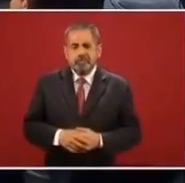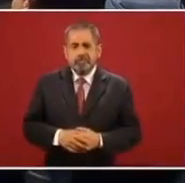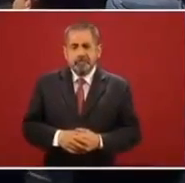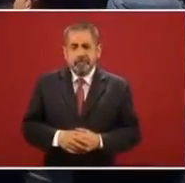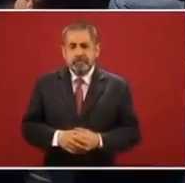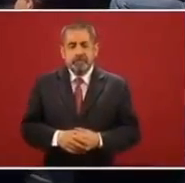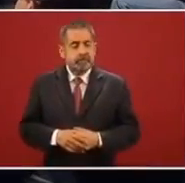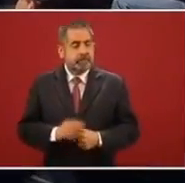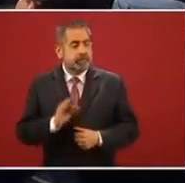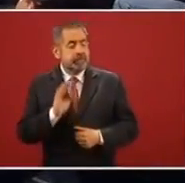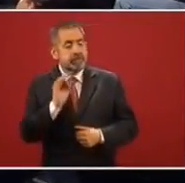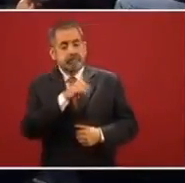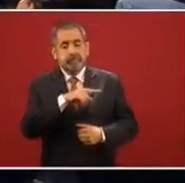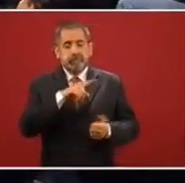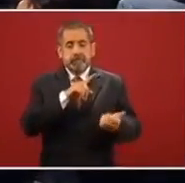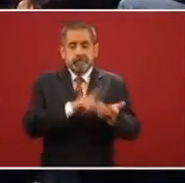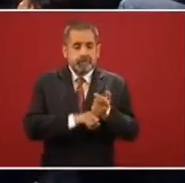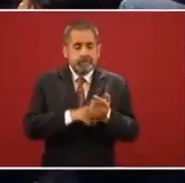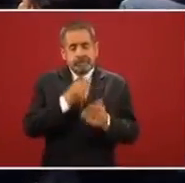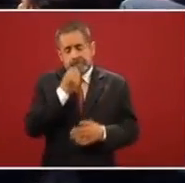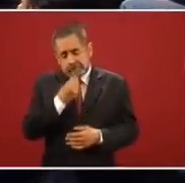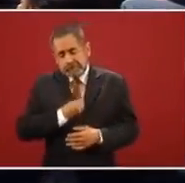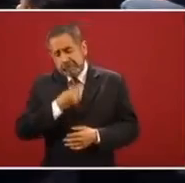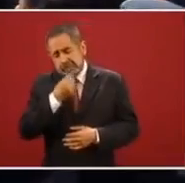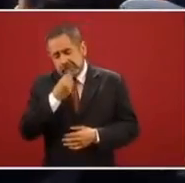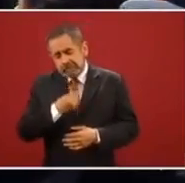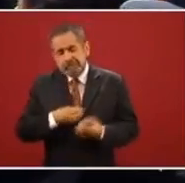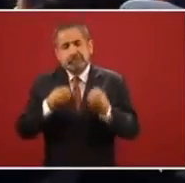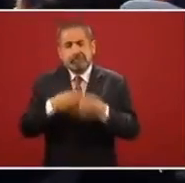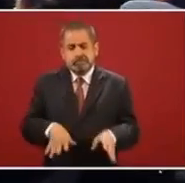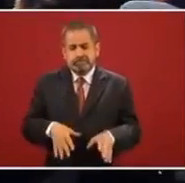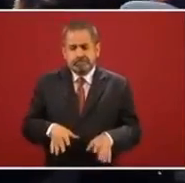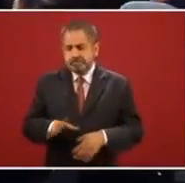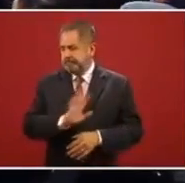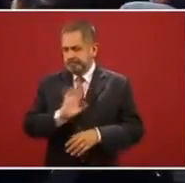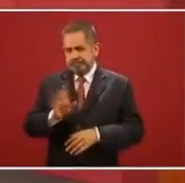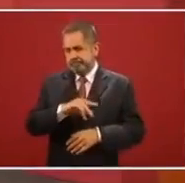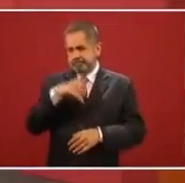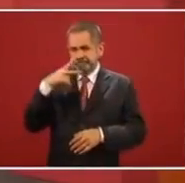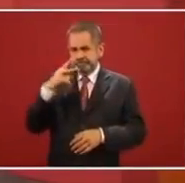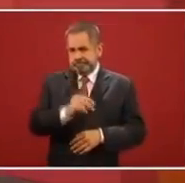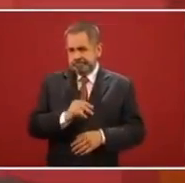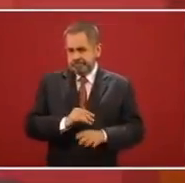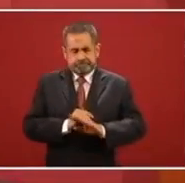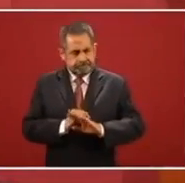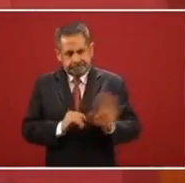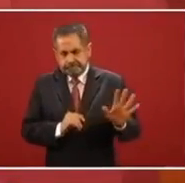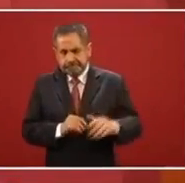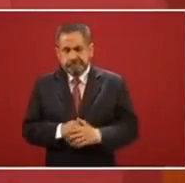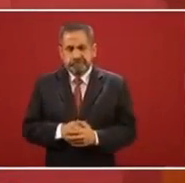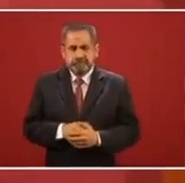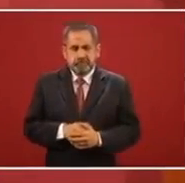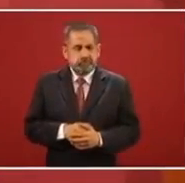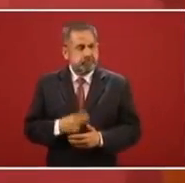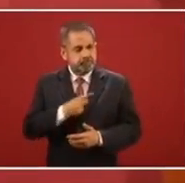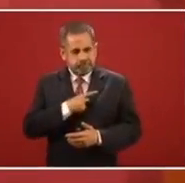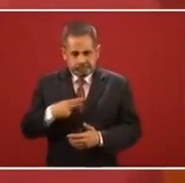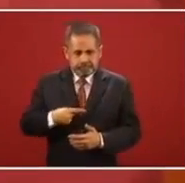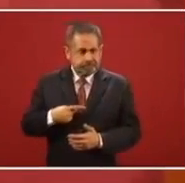aflige, And the one that gets se afloja. worried gets tired. Or the one that gets loose gets aquí hay que